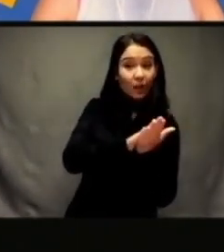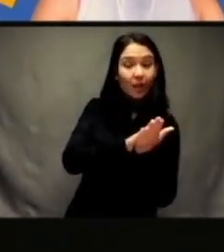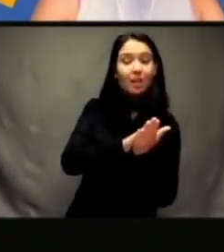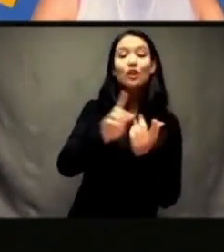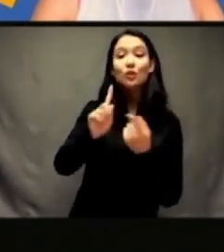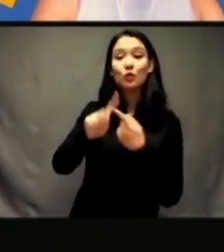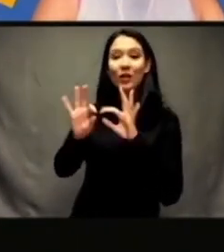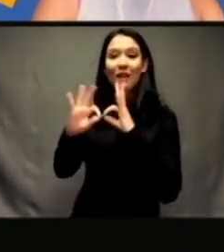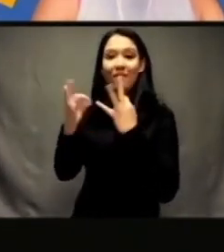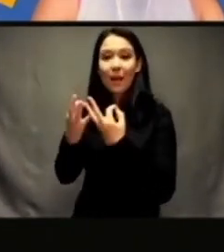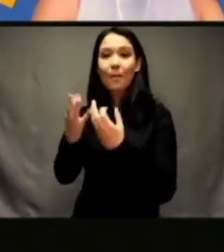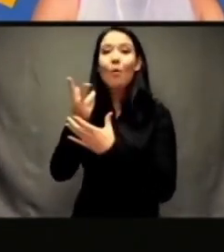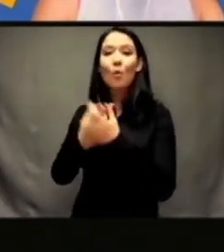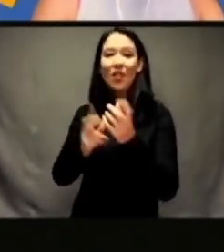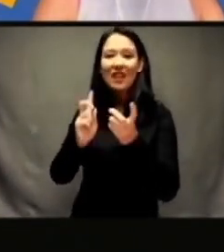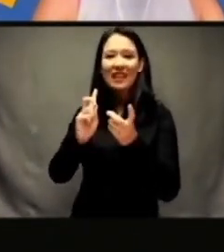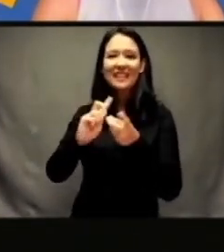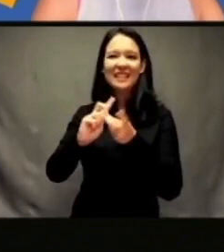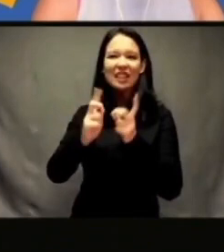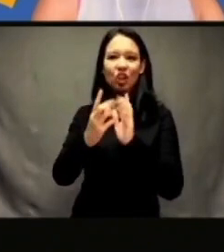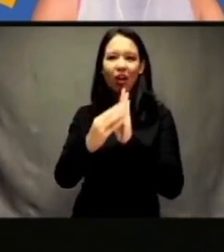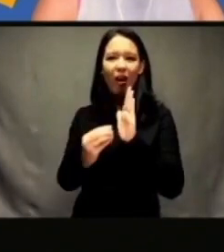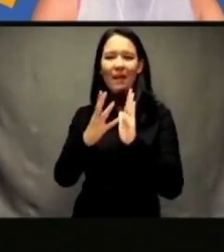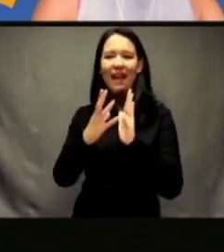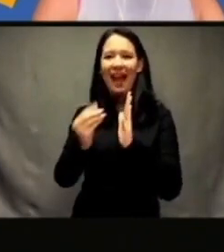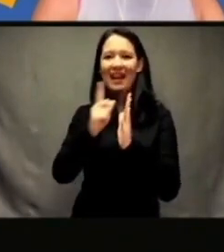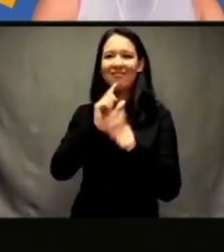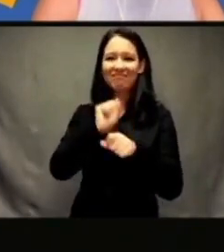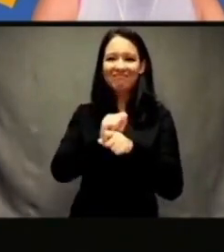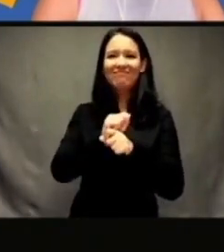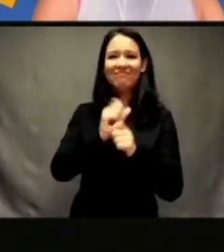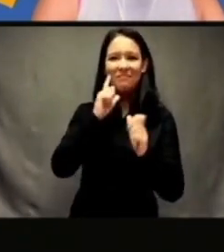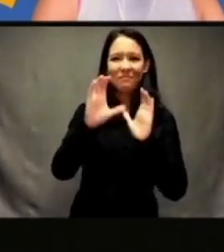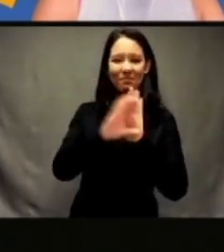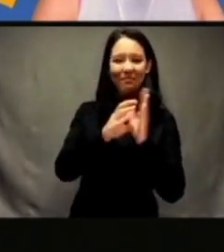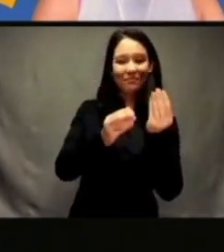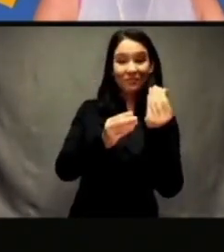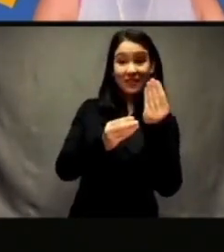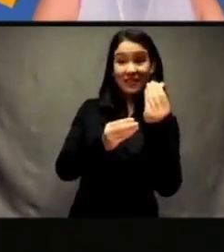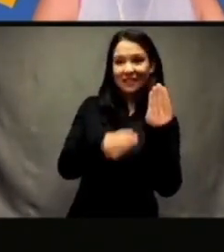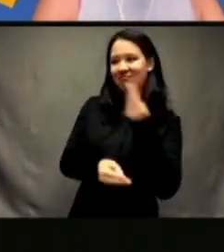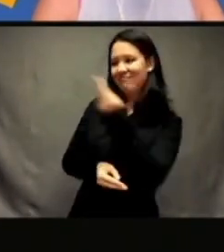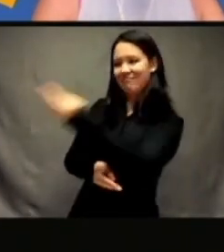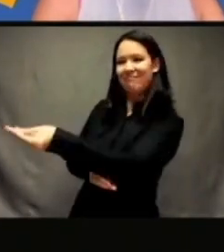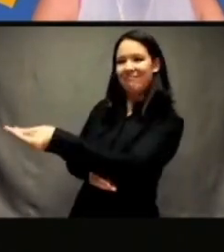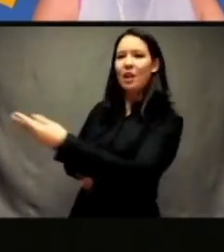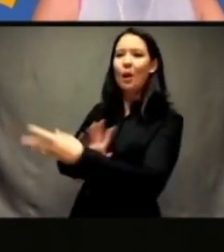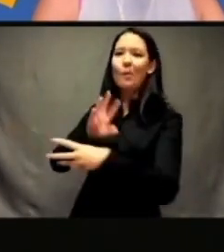digital and physical forms. So it's also part of their package.